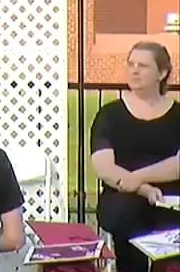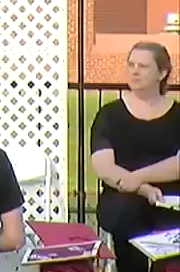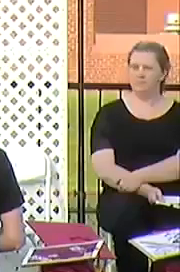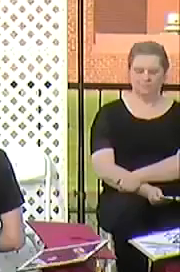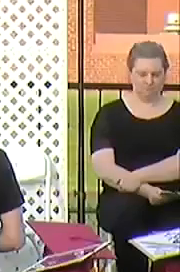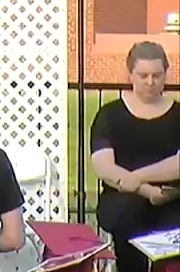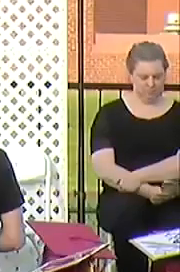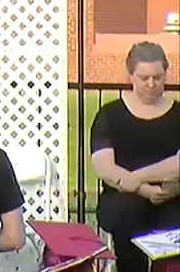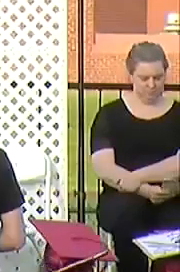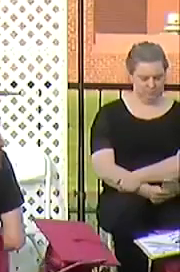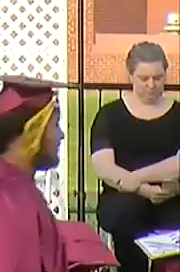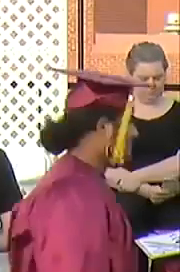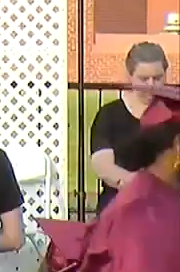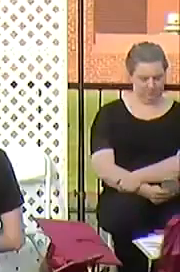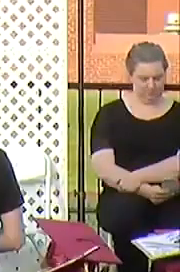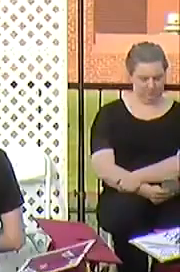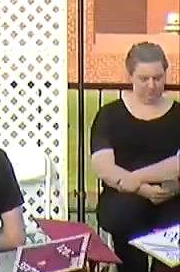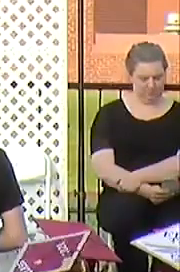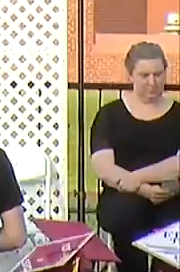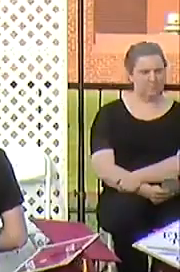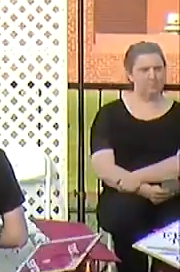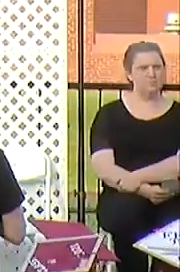Reese Dylan Samulis.